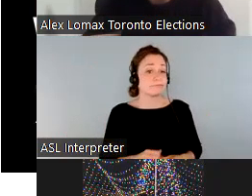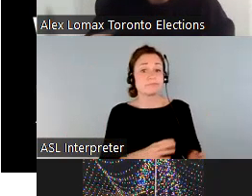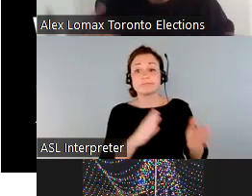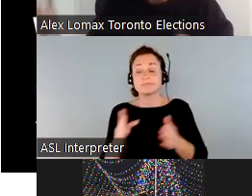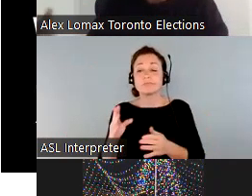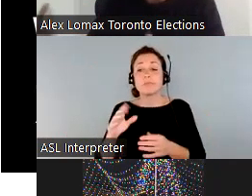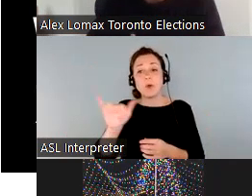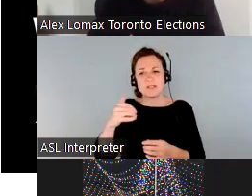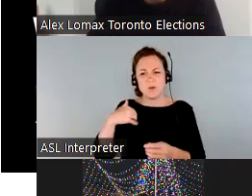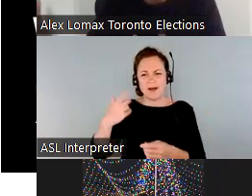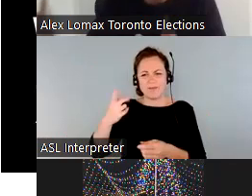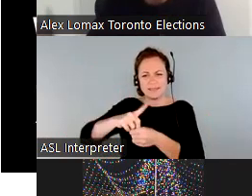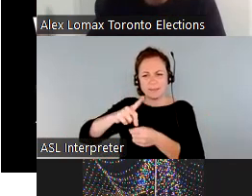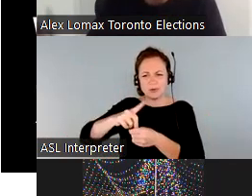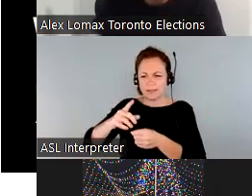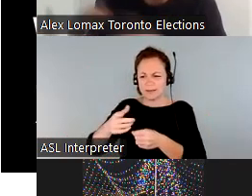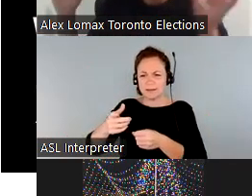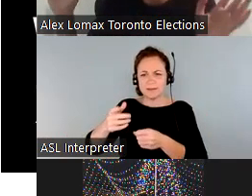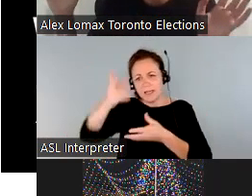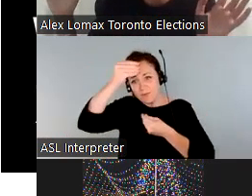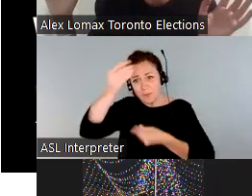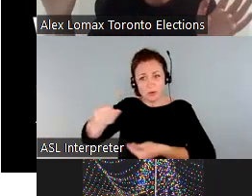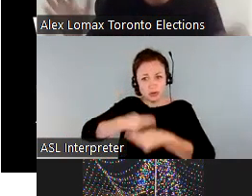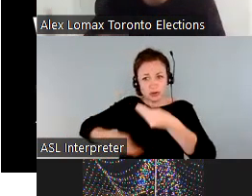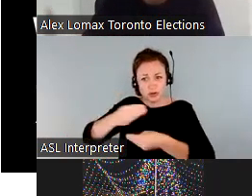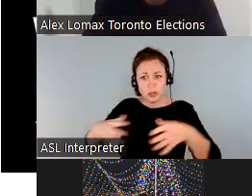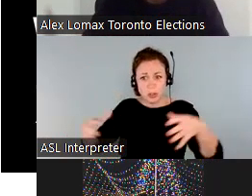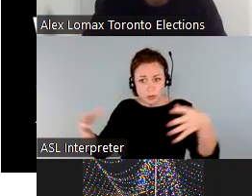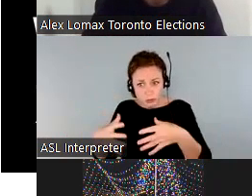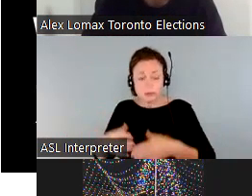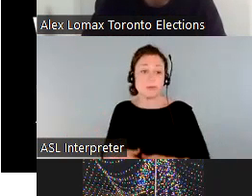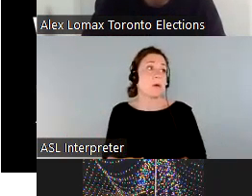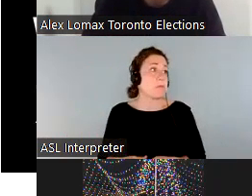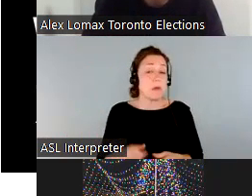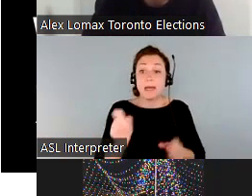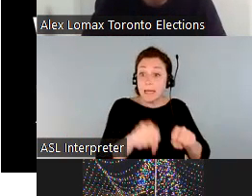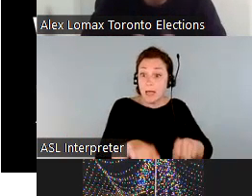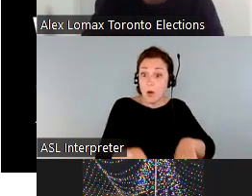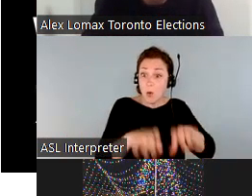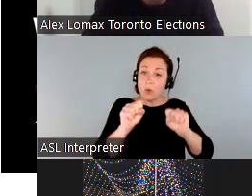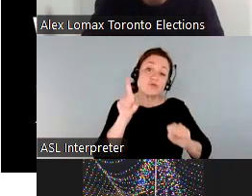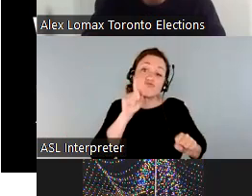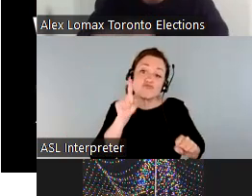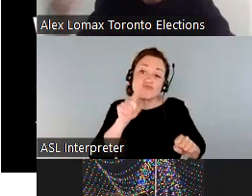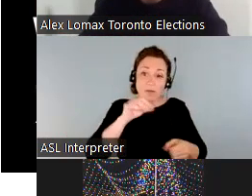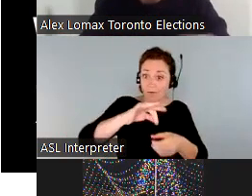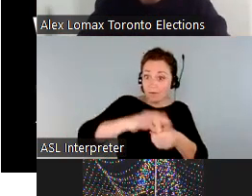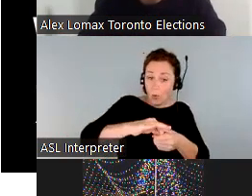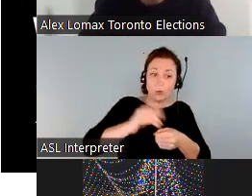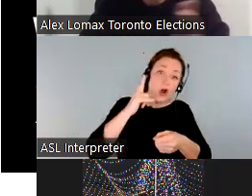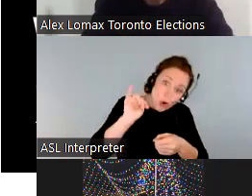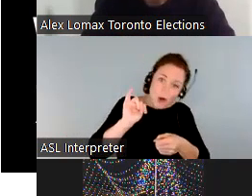do we can also do mock vote, like a pop-up election. We also do just tabling at events,